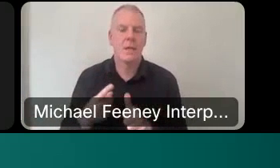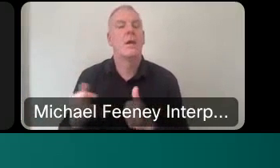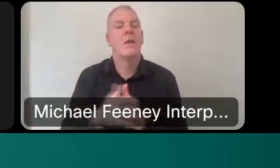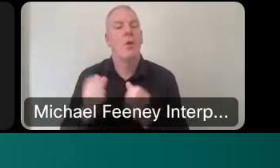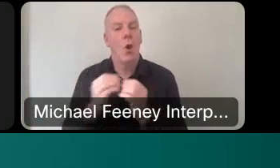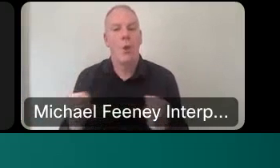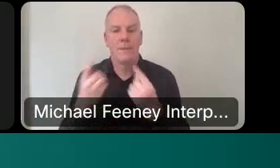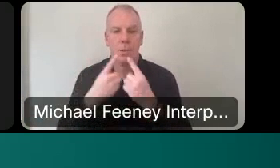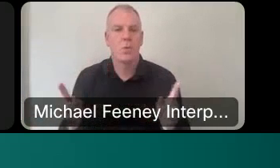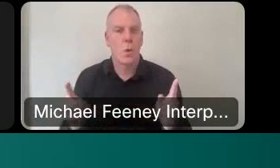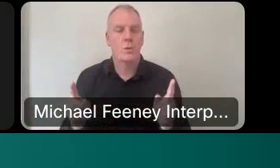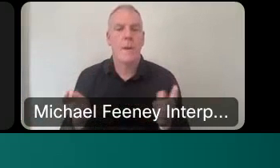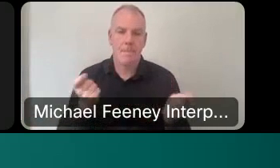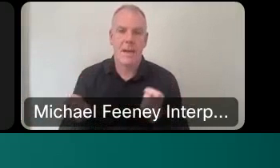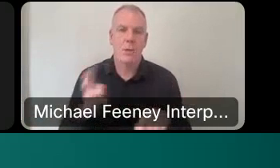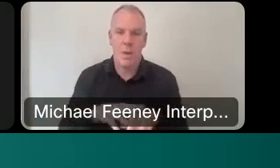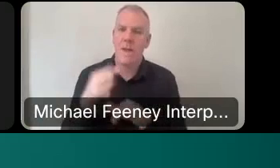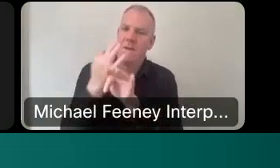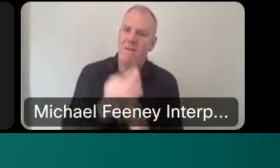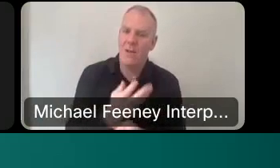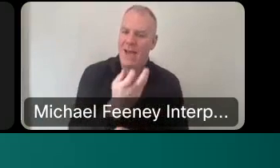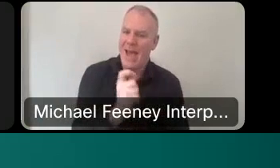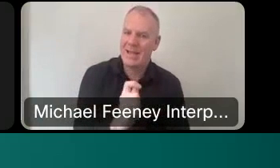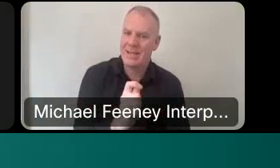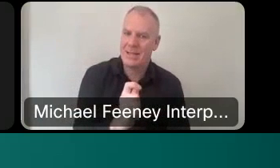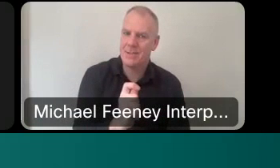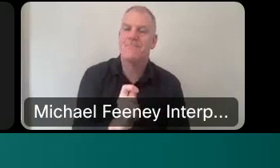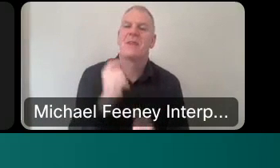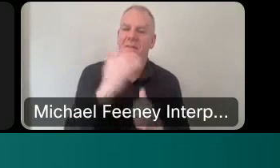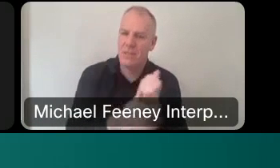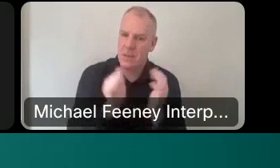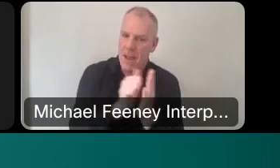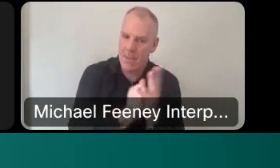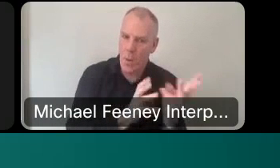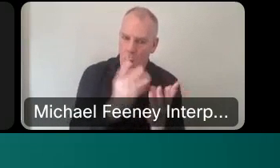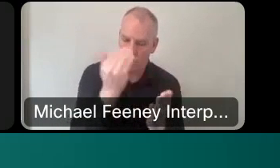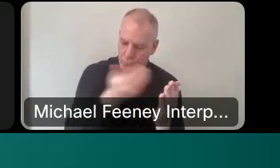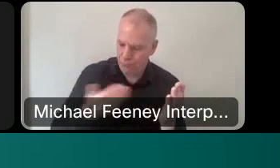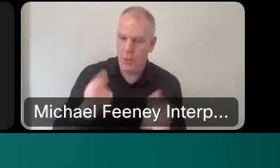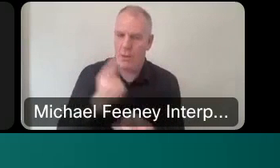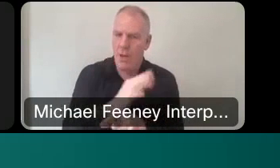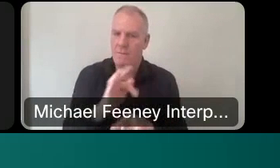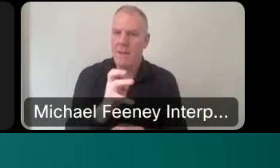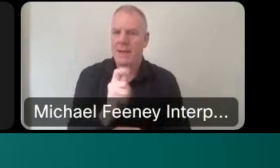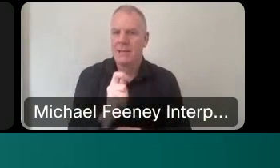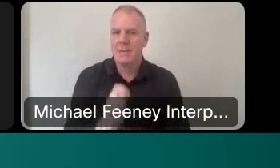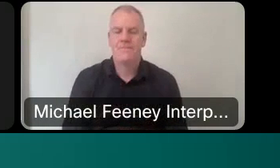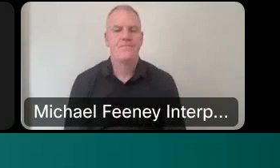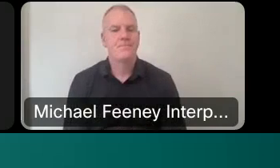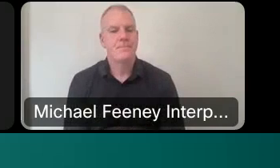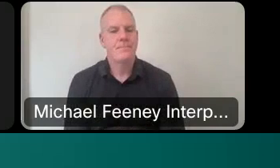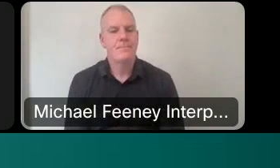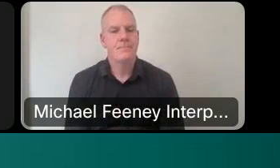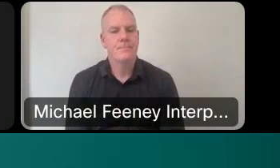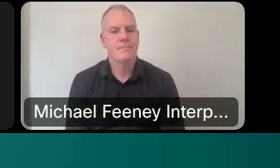is managed in accordance with the provisions of the Act and the completion of documentation as set out in the Act.